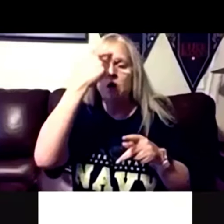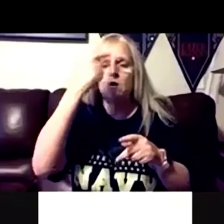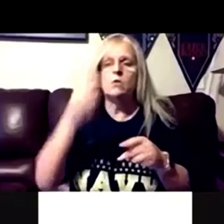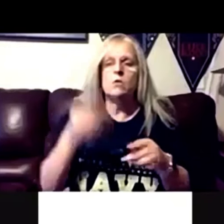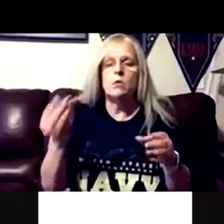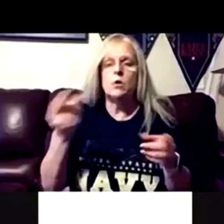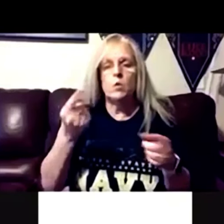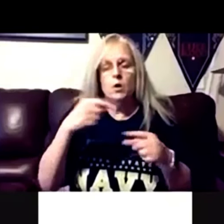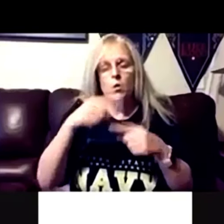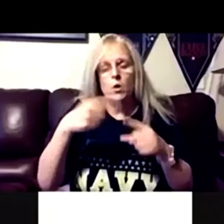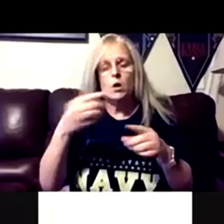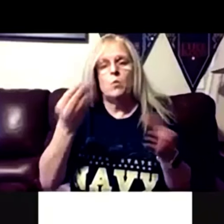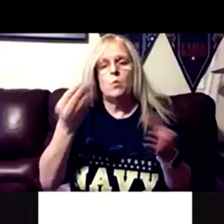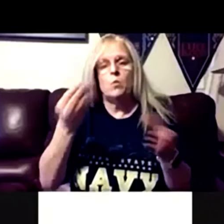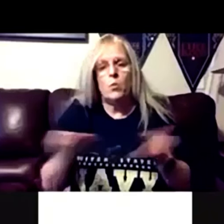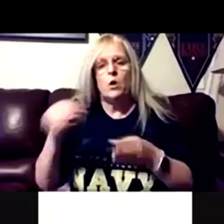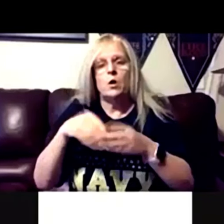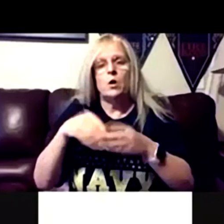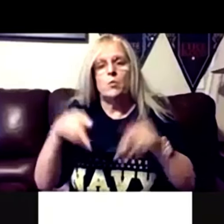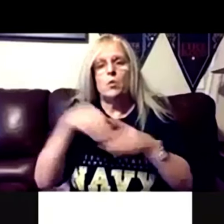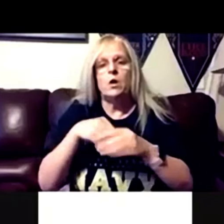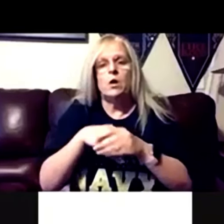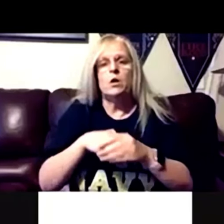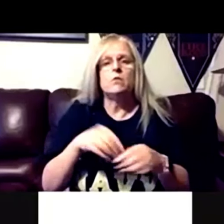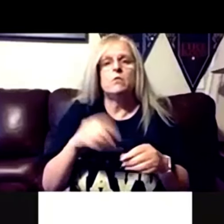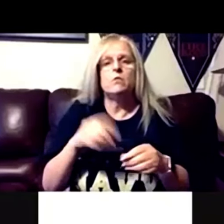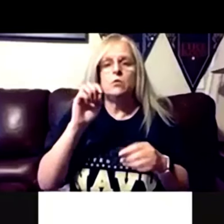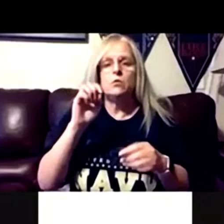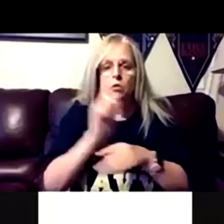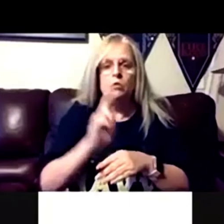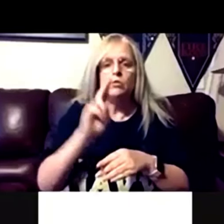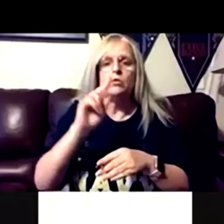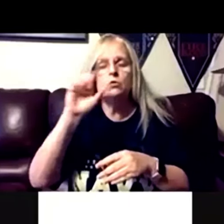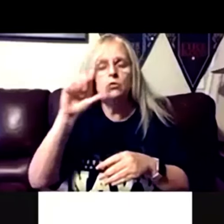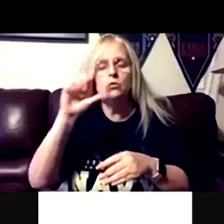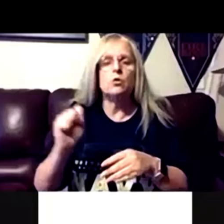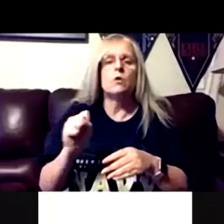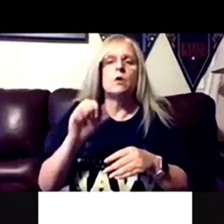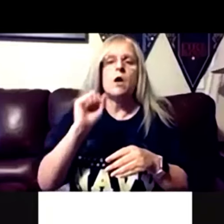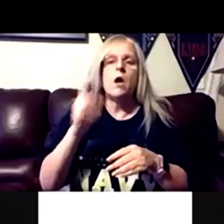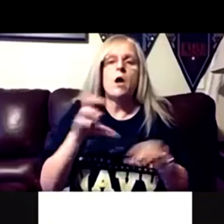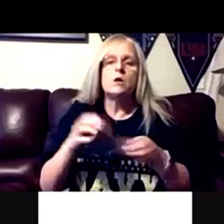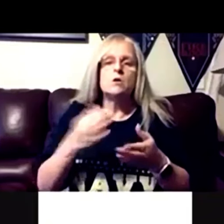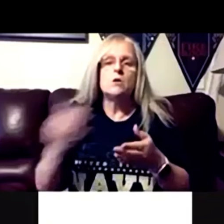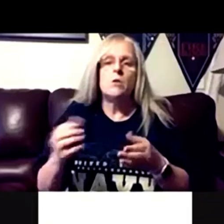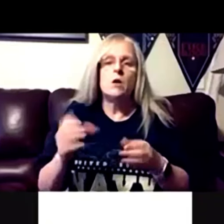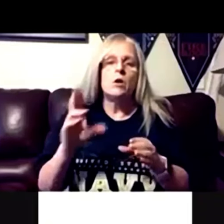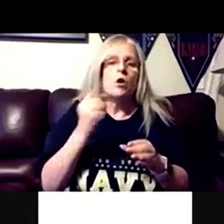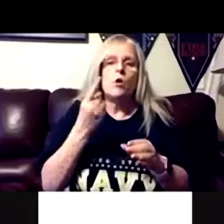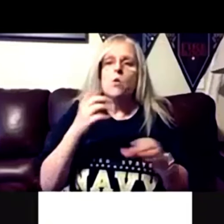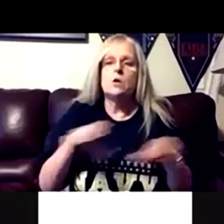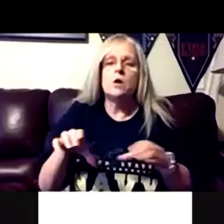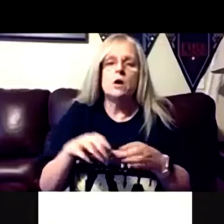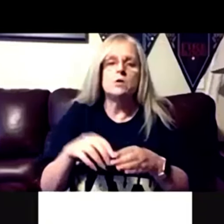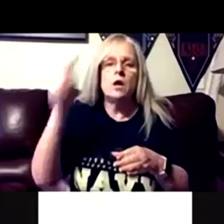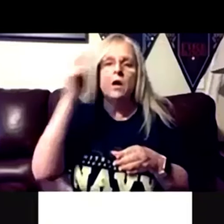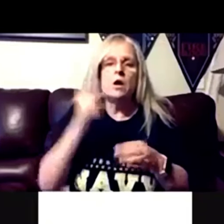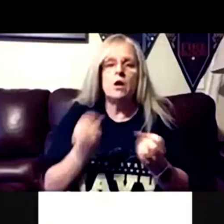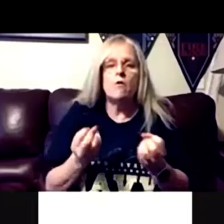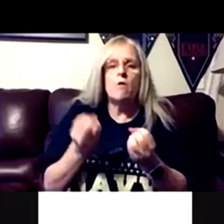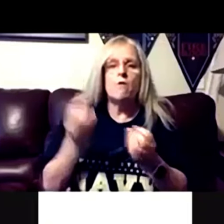these tools, and all of these tools are ready to go, Ash does something no other company does. He never fires